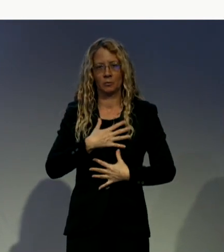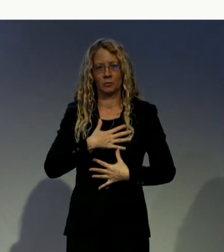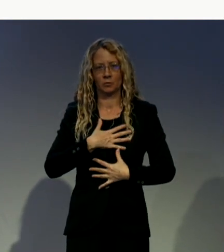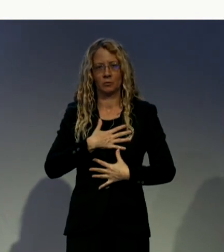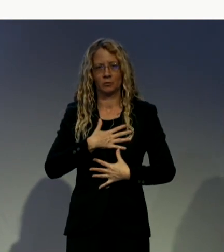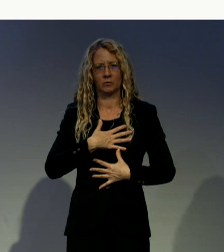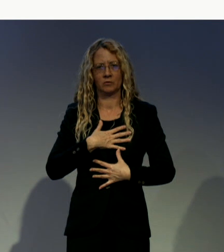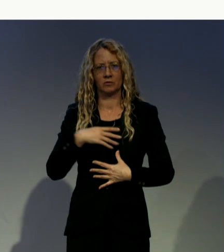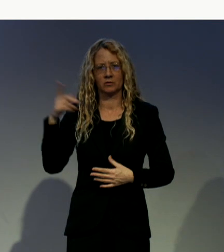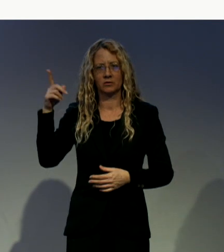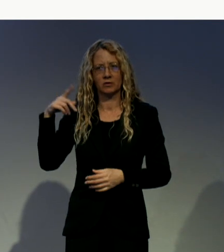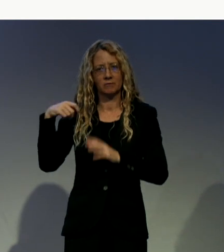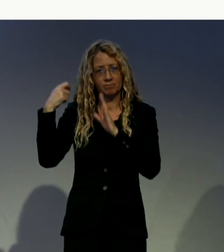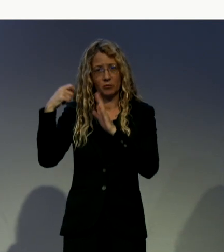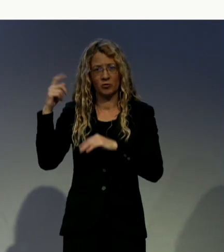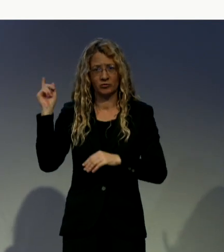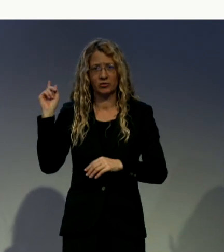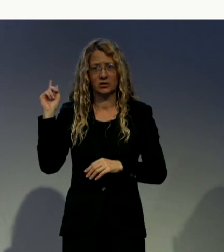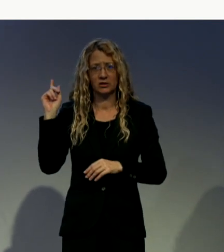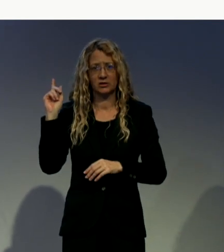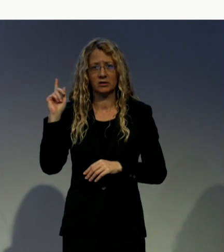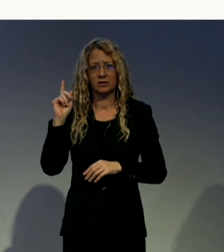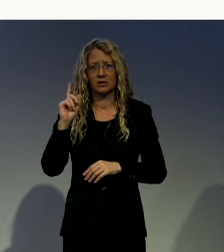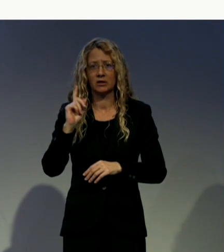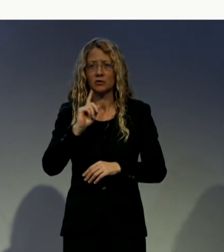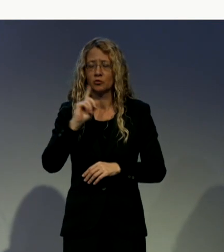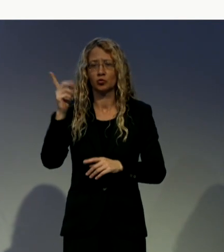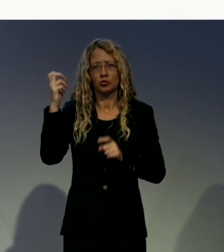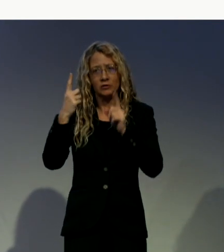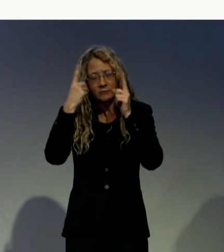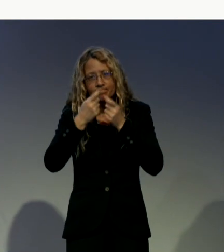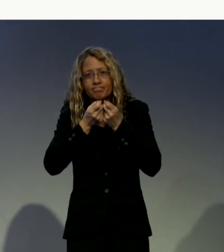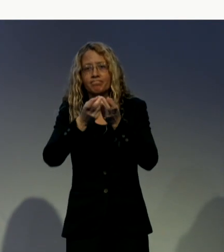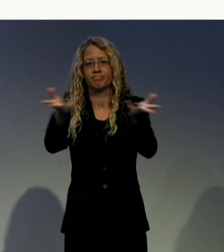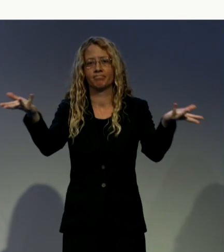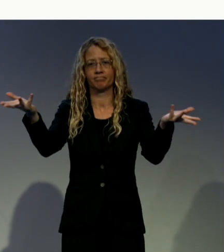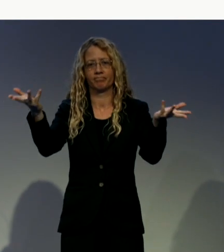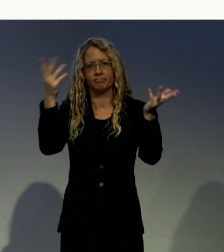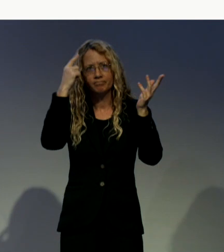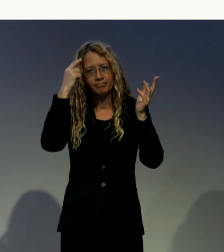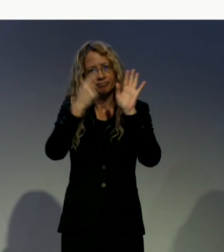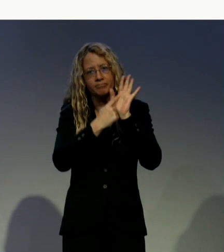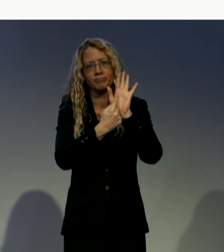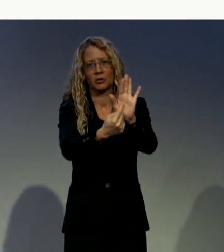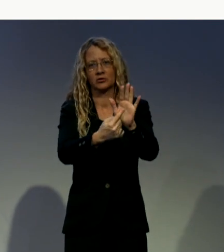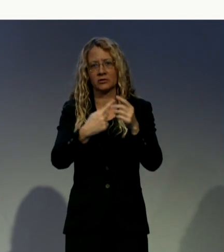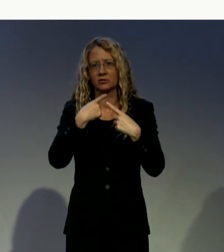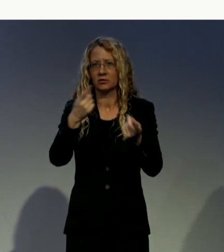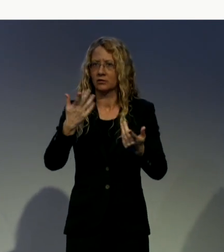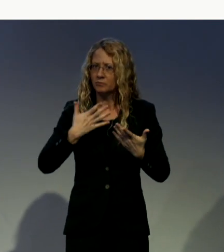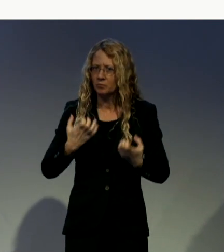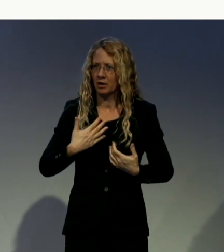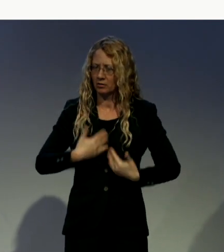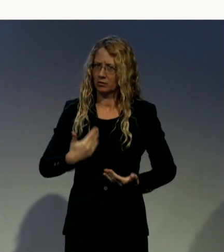at the camera and tells us how important it is to have representation. And this film is practicing